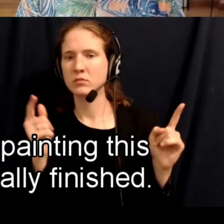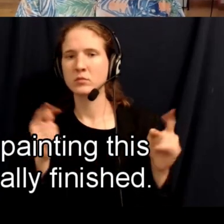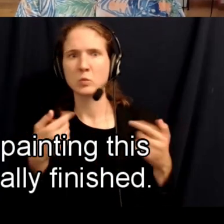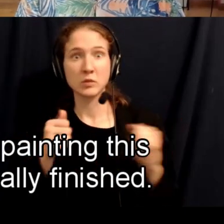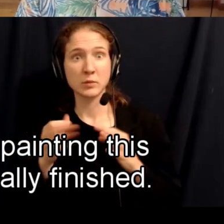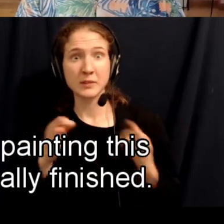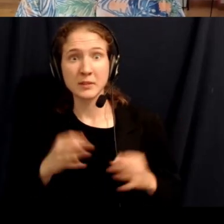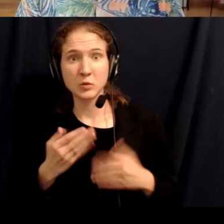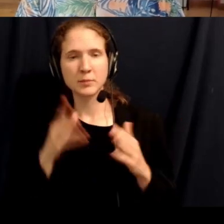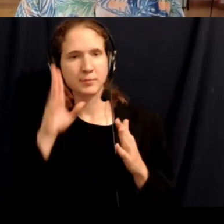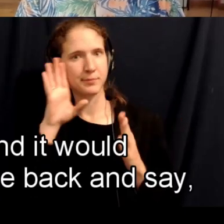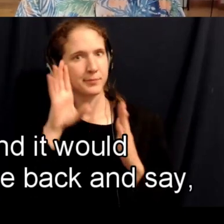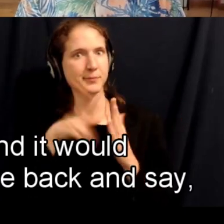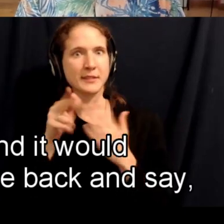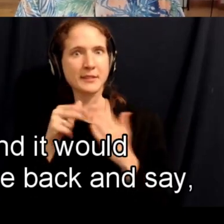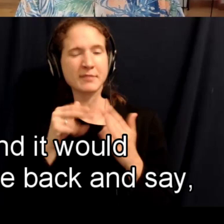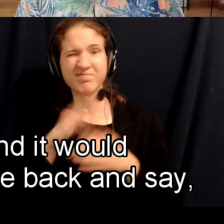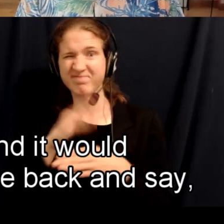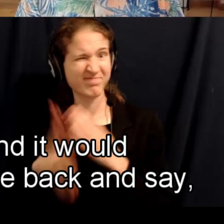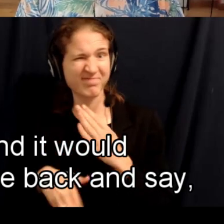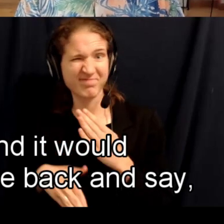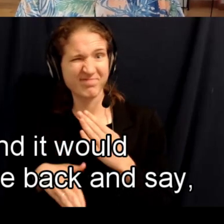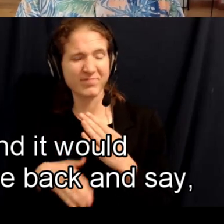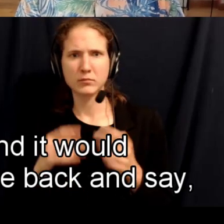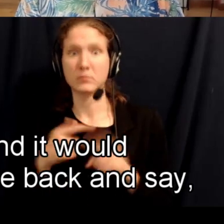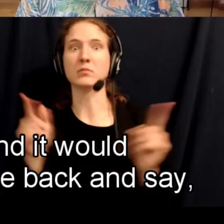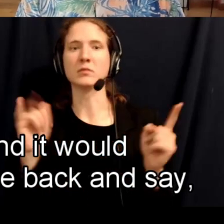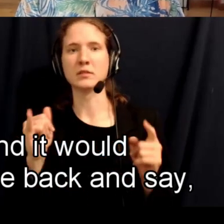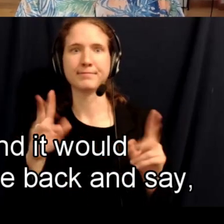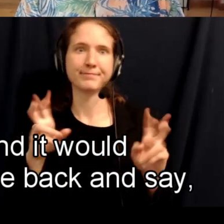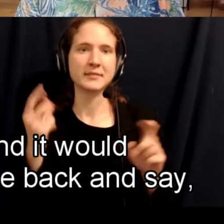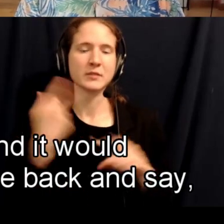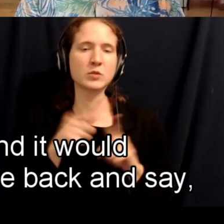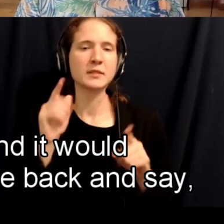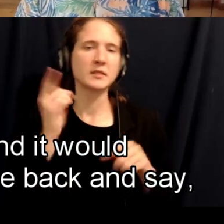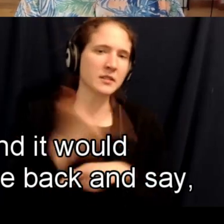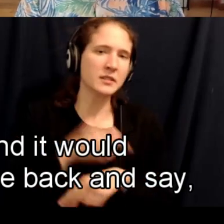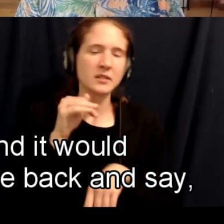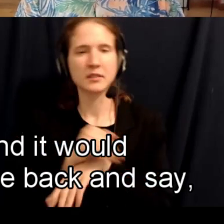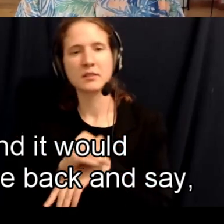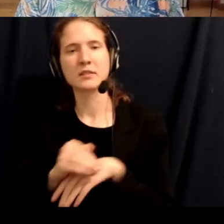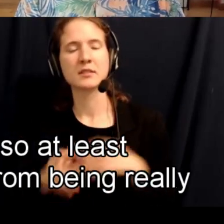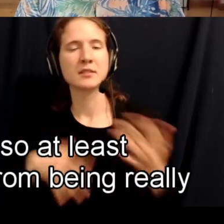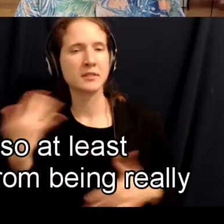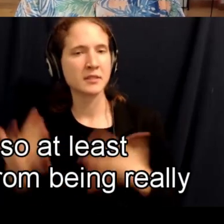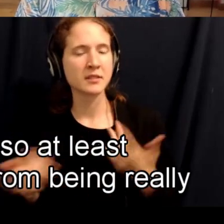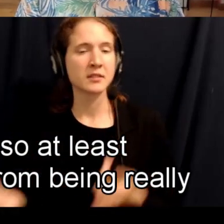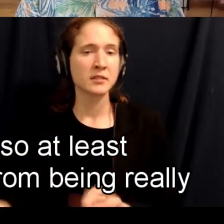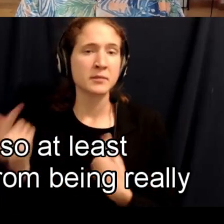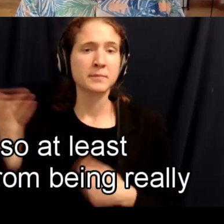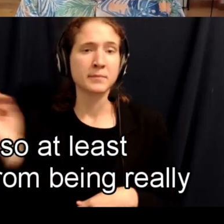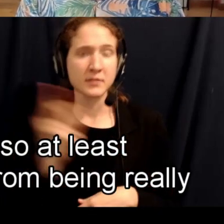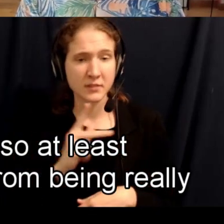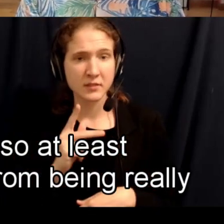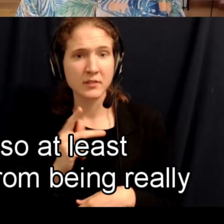that it's actually finished. I mean, it is like day and night, Yeah. and it would be so exciting for them to come back and say, well, here's the